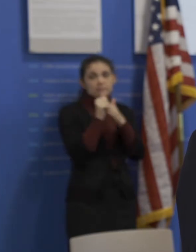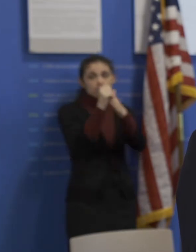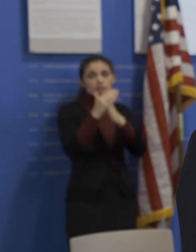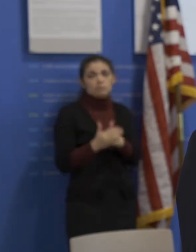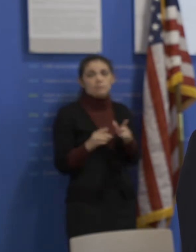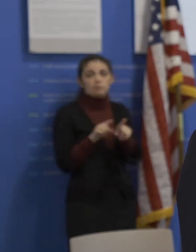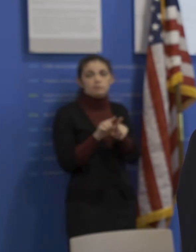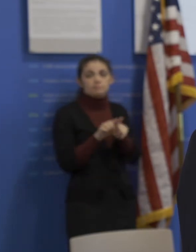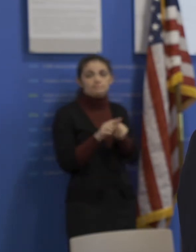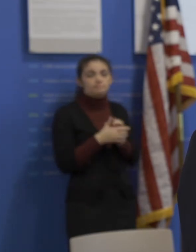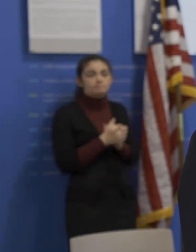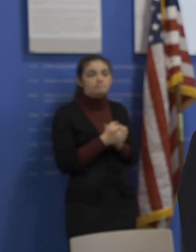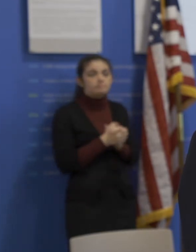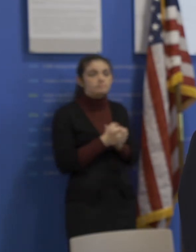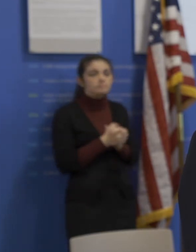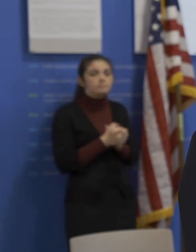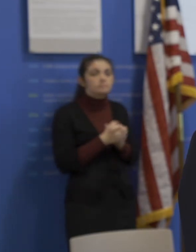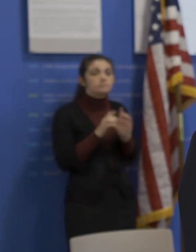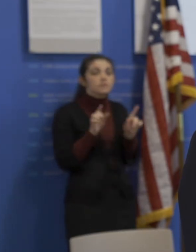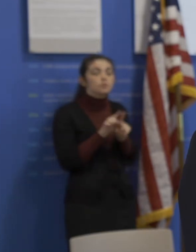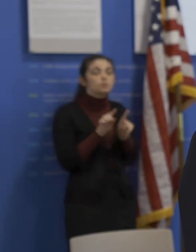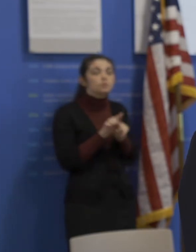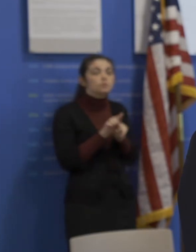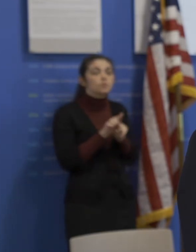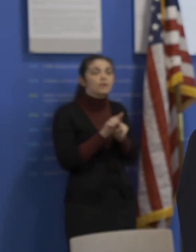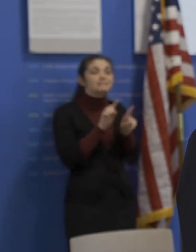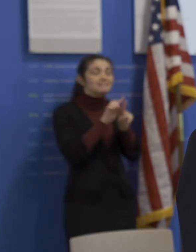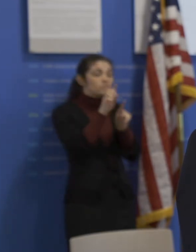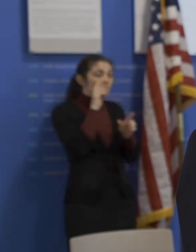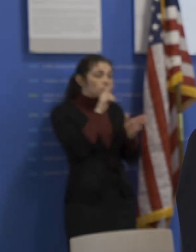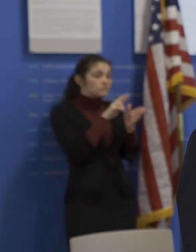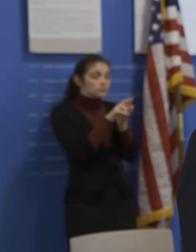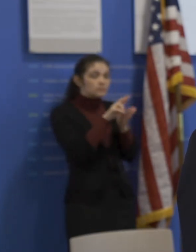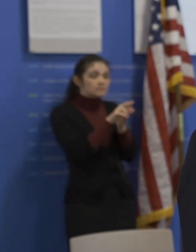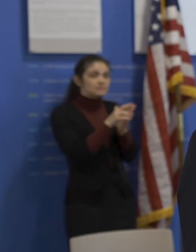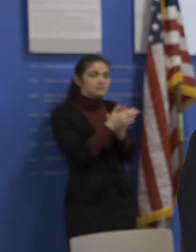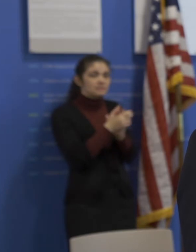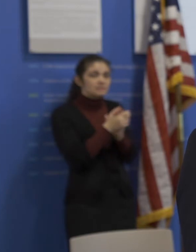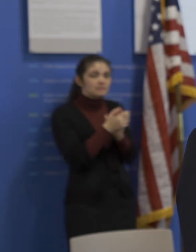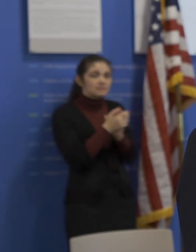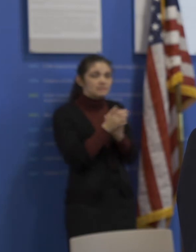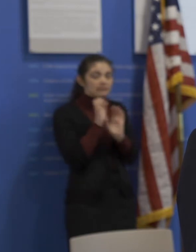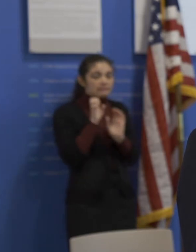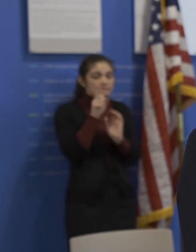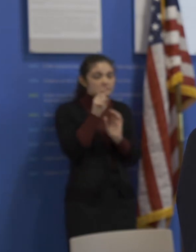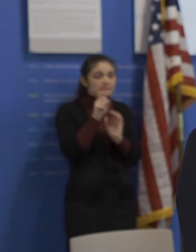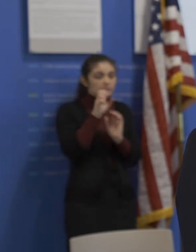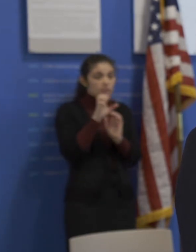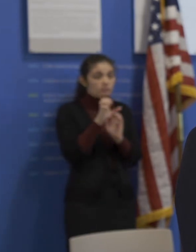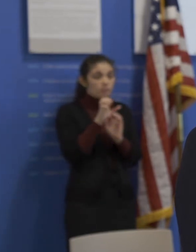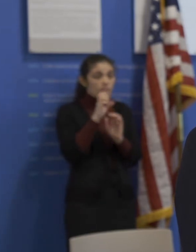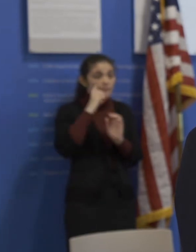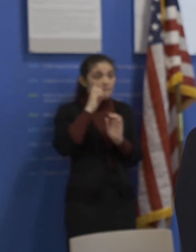So there's also another resource that Executive Budish and his staff have created. And on the